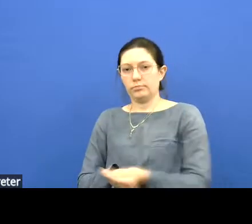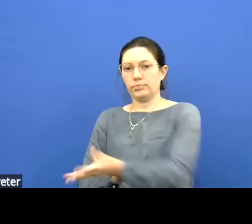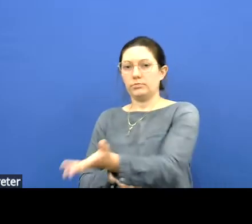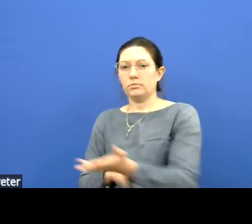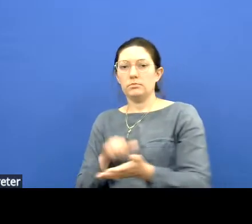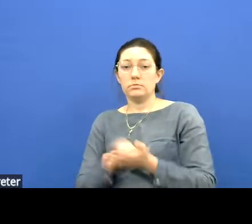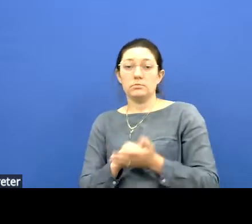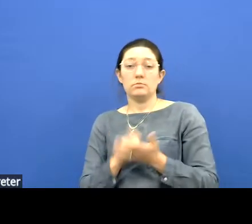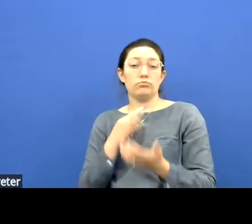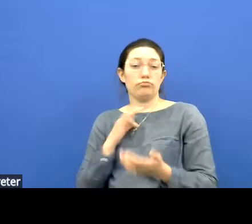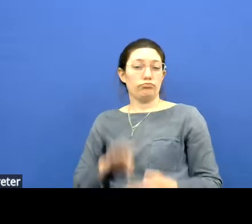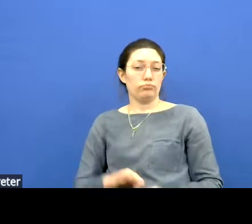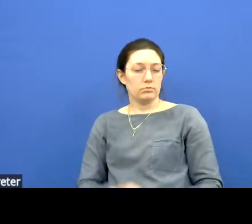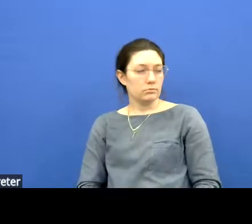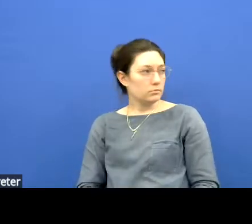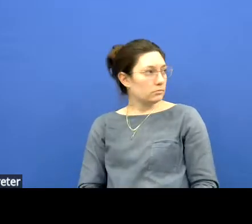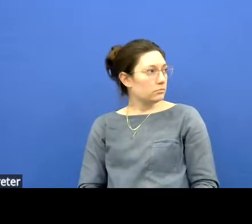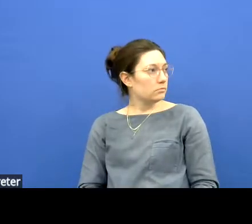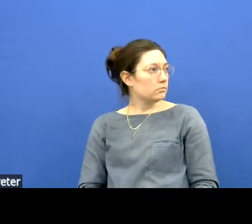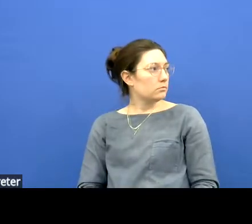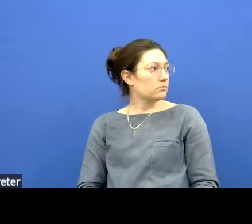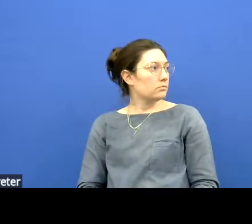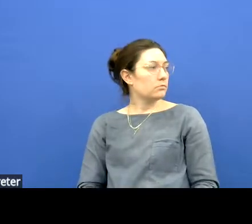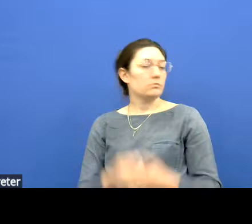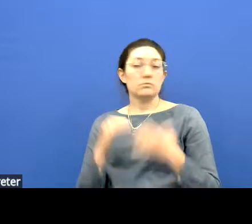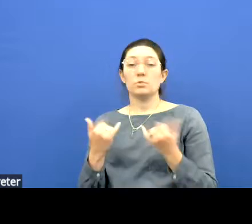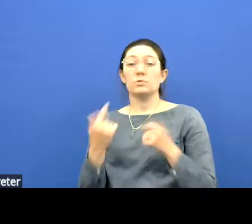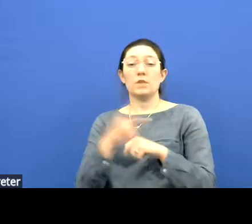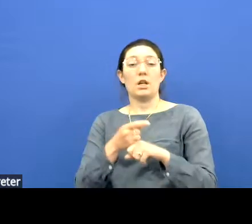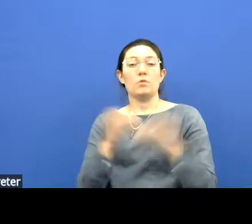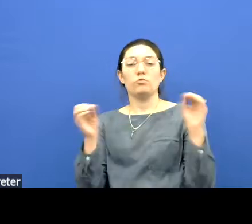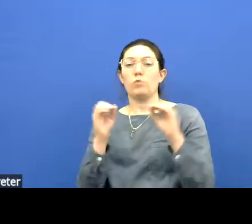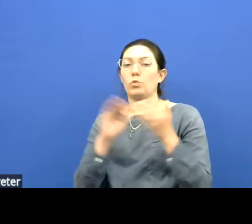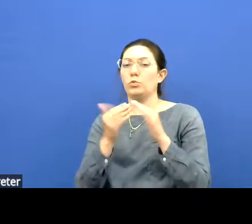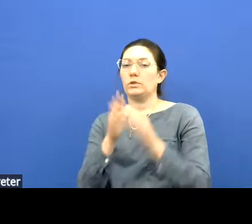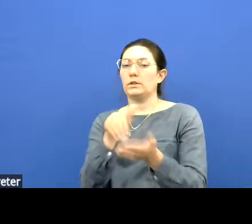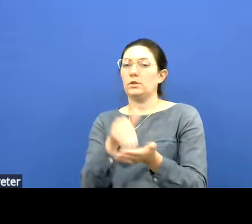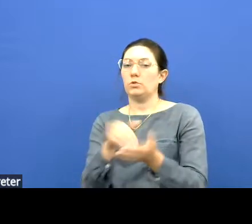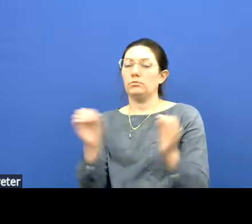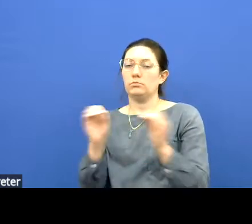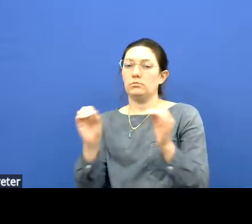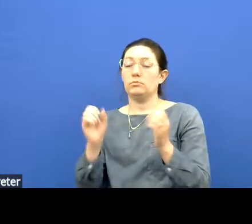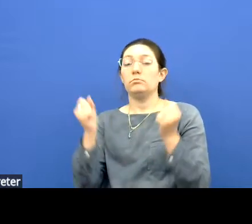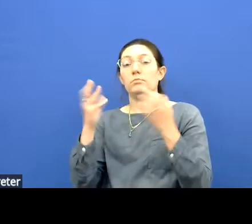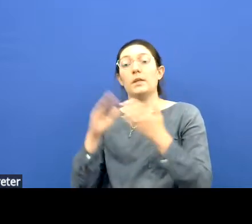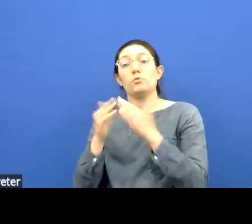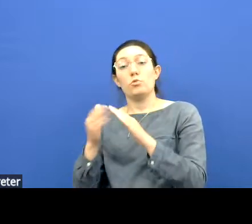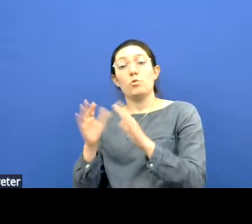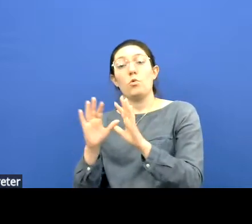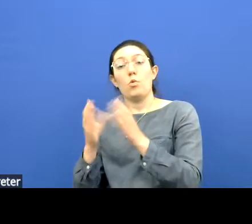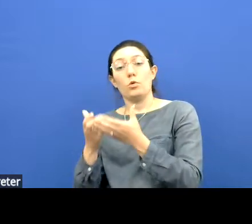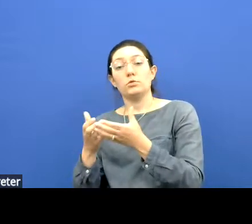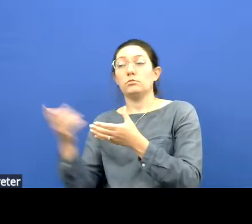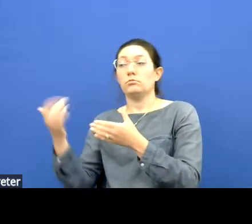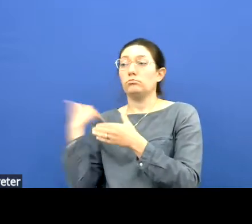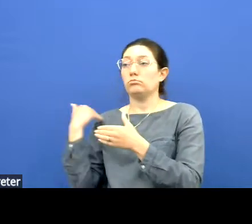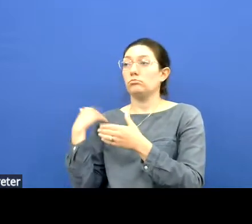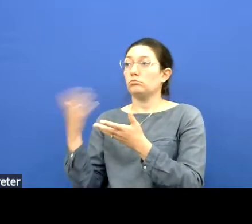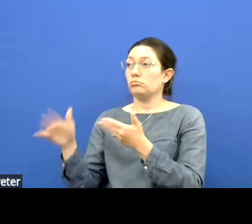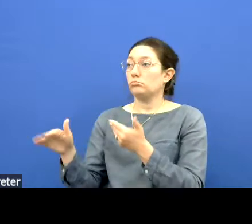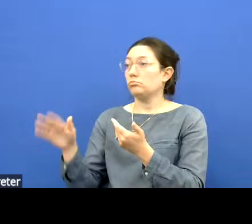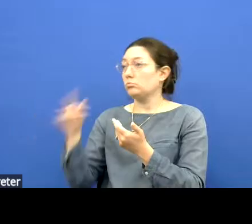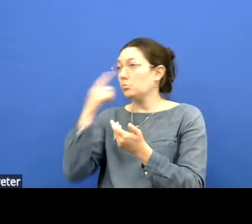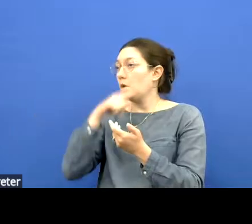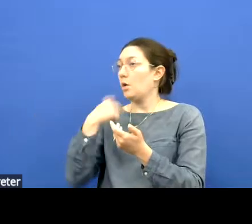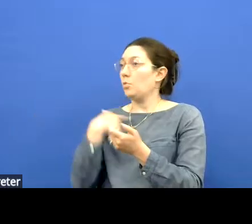that. In addition, we don't today have a community center. And a lot of community organizations have come to us and say, hey, we'd like